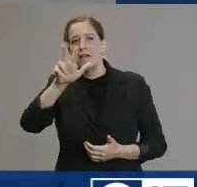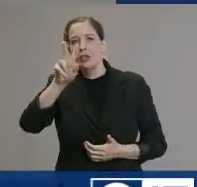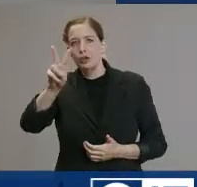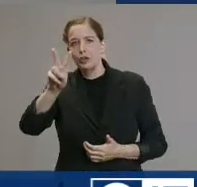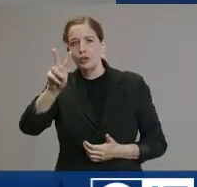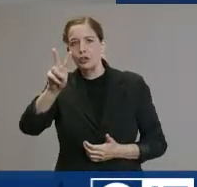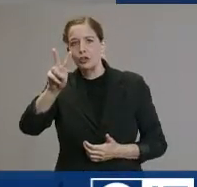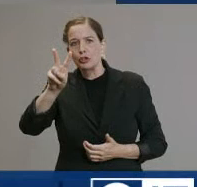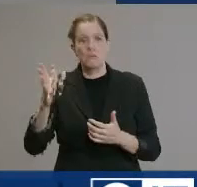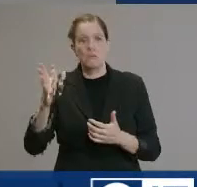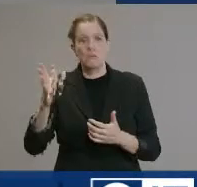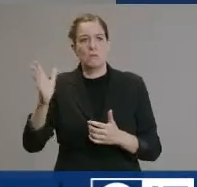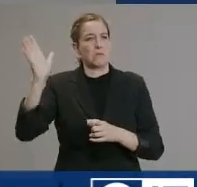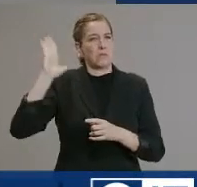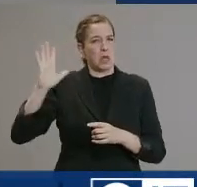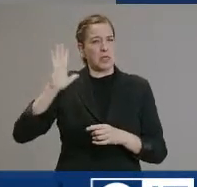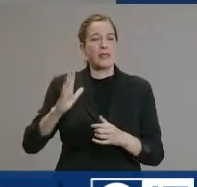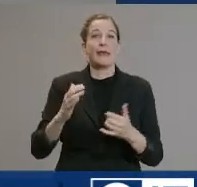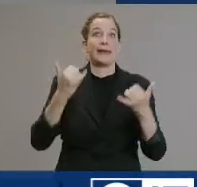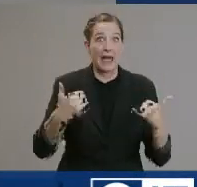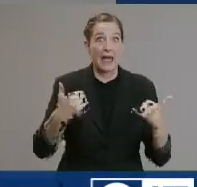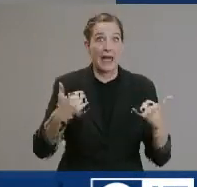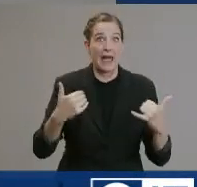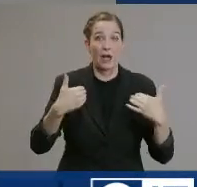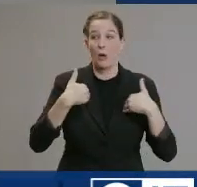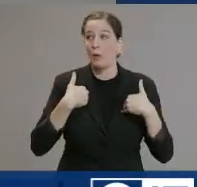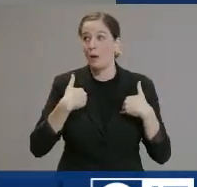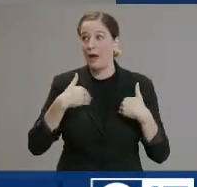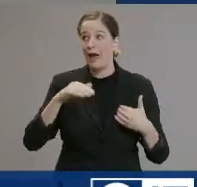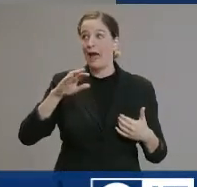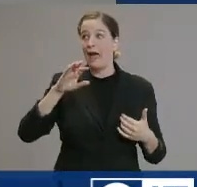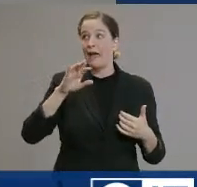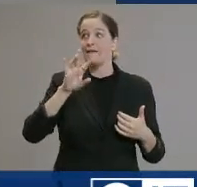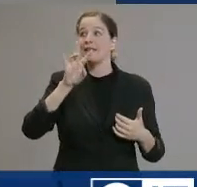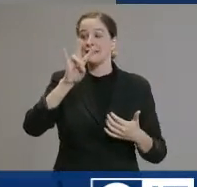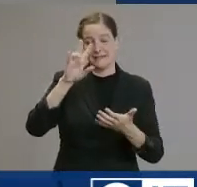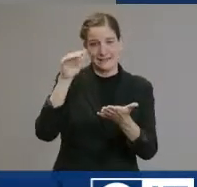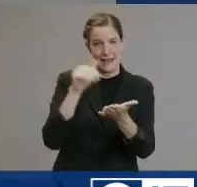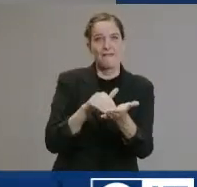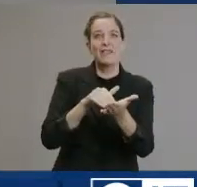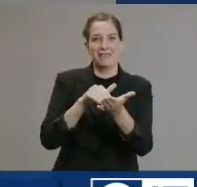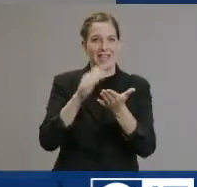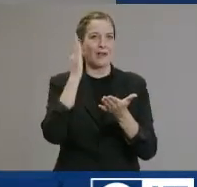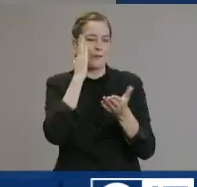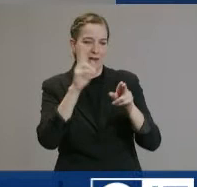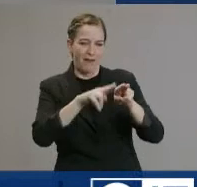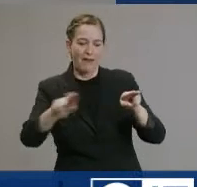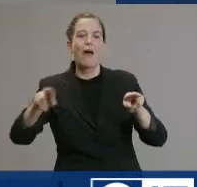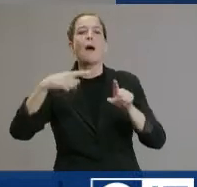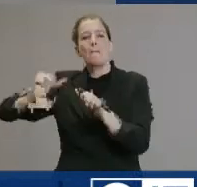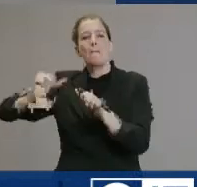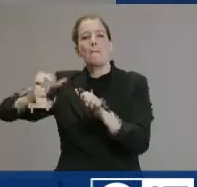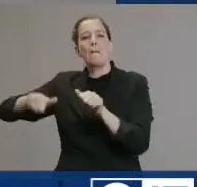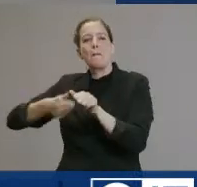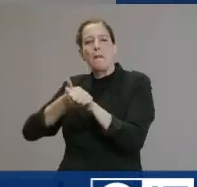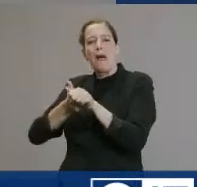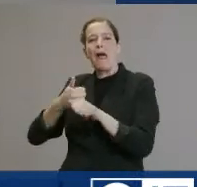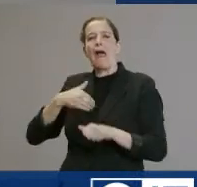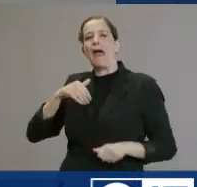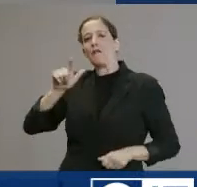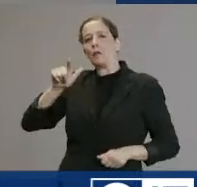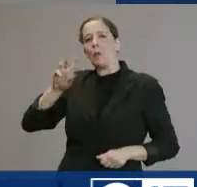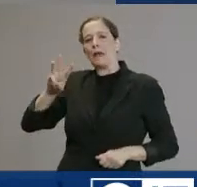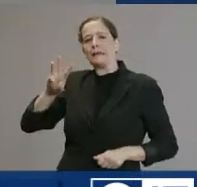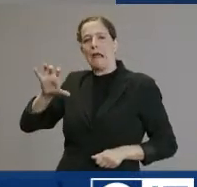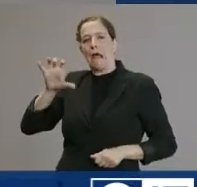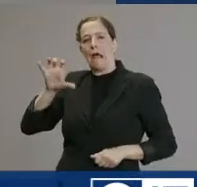7,652 plus a 2,600 additional surge beds available as needed. And ventilators, we